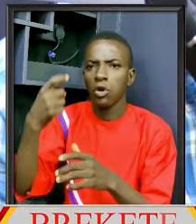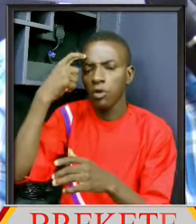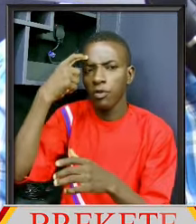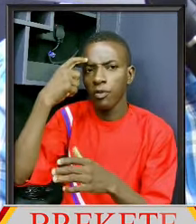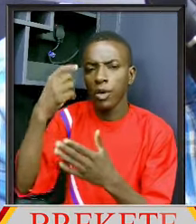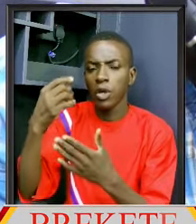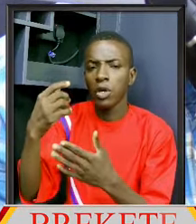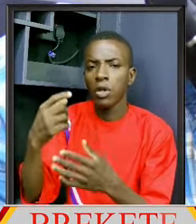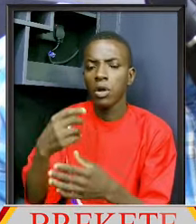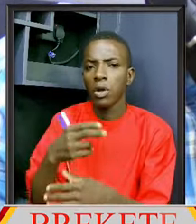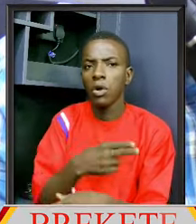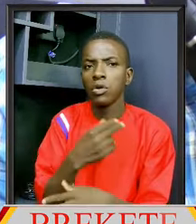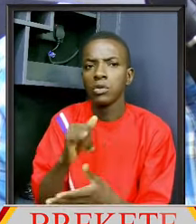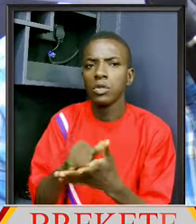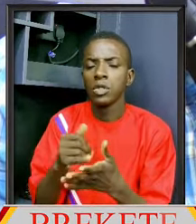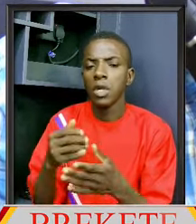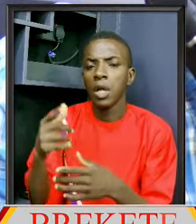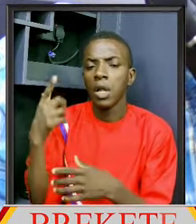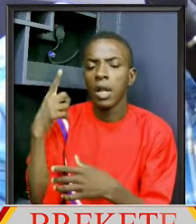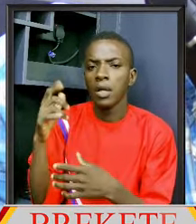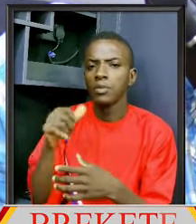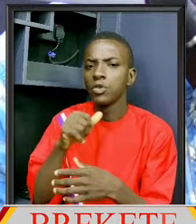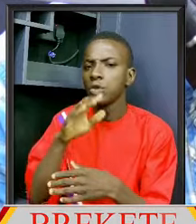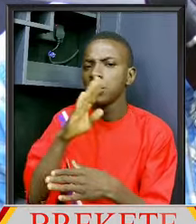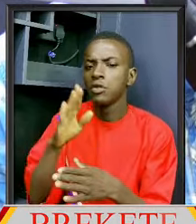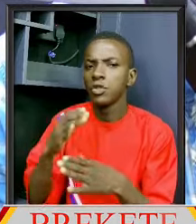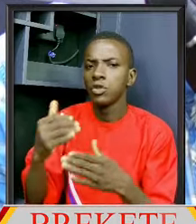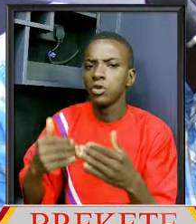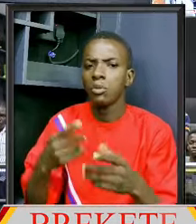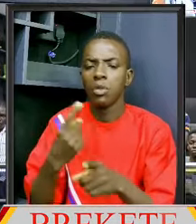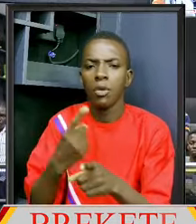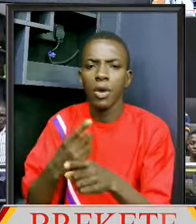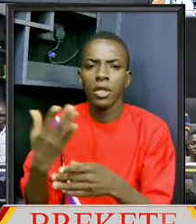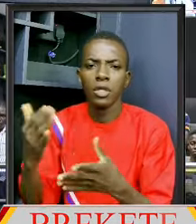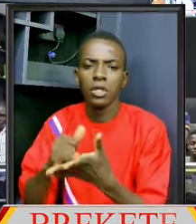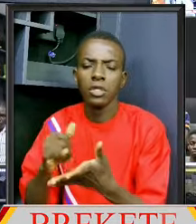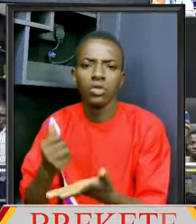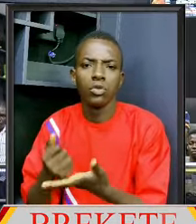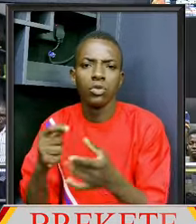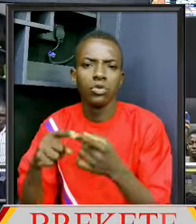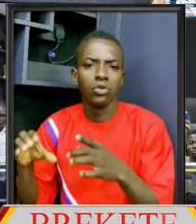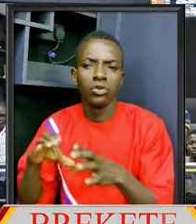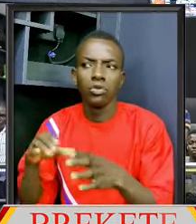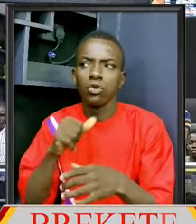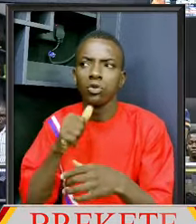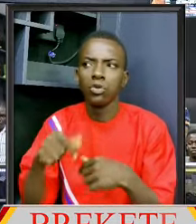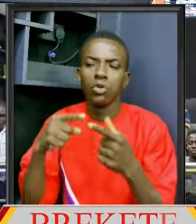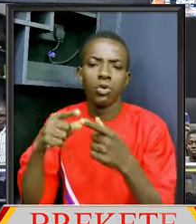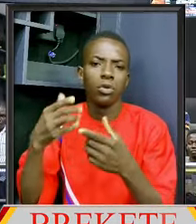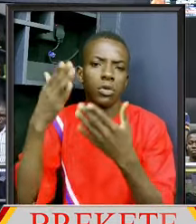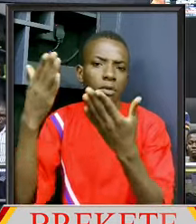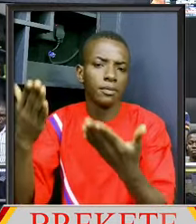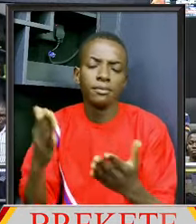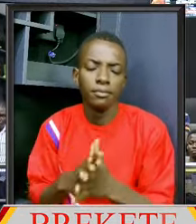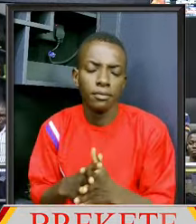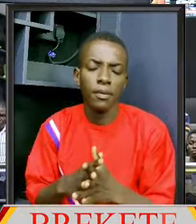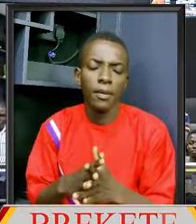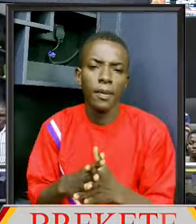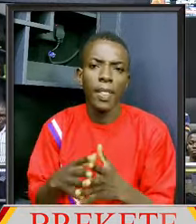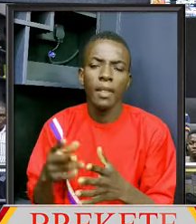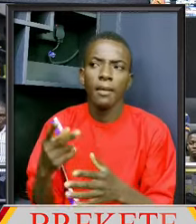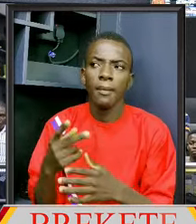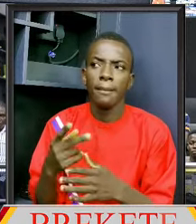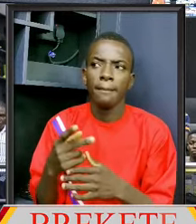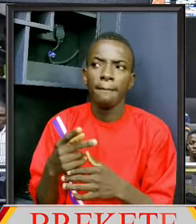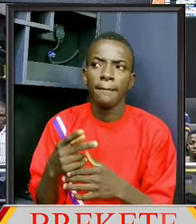hospital, level where you carry, their lab, they never do the proper thing where they supposed to do. Make una no go there. You see